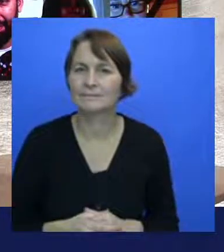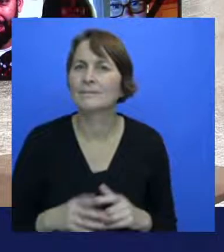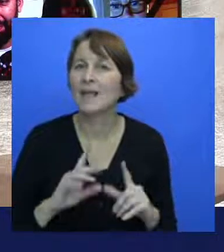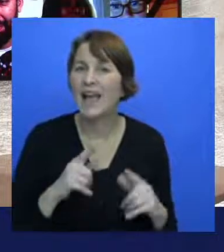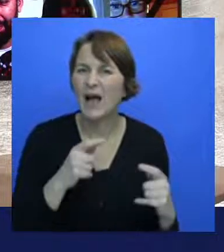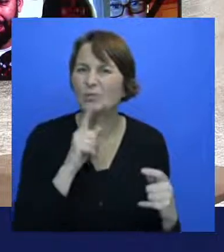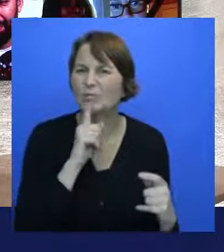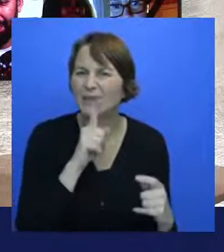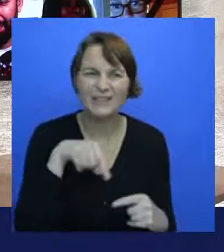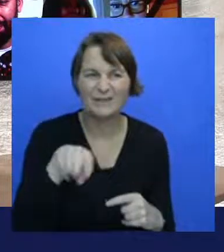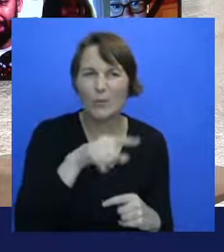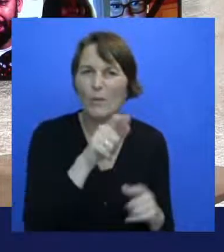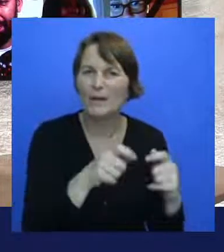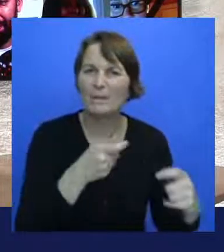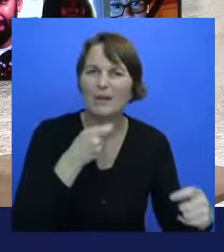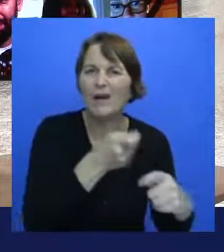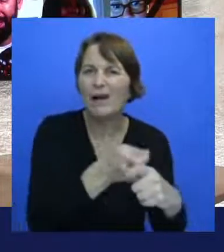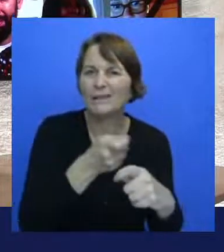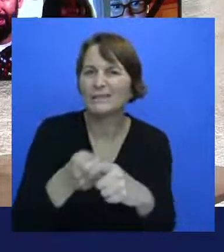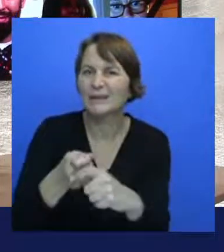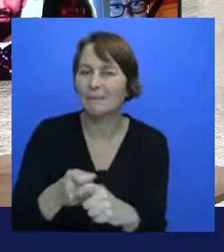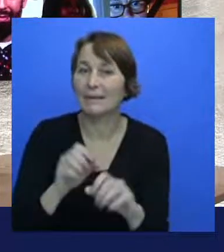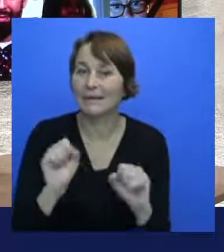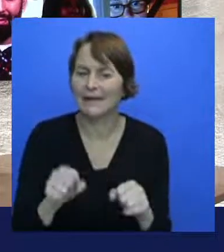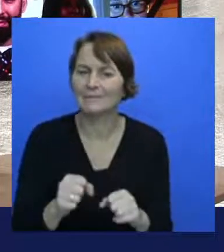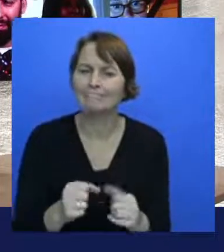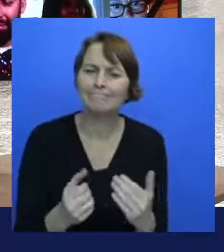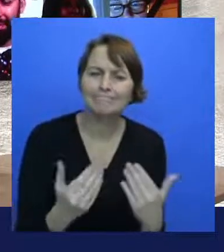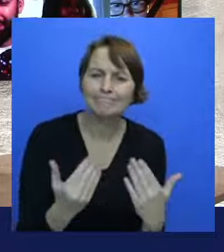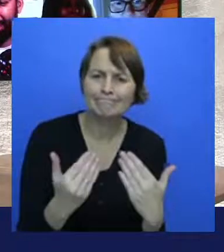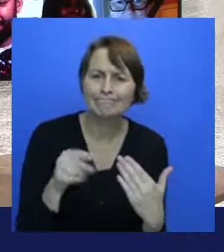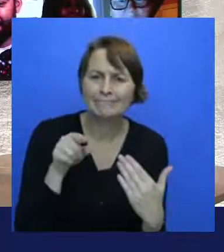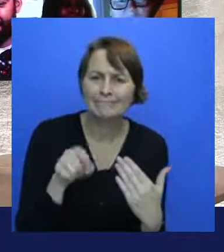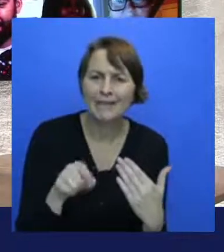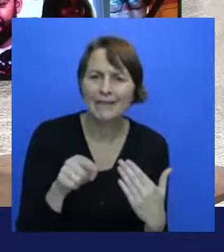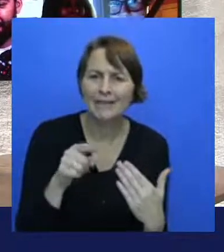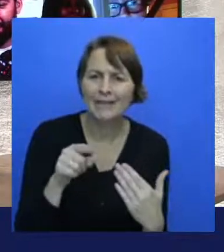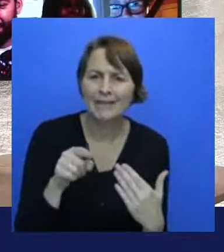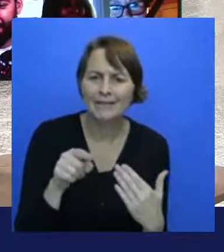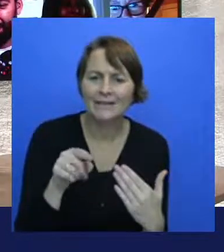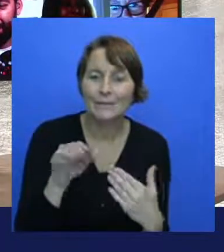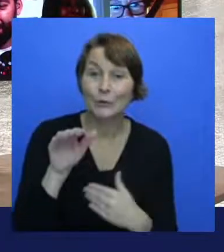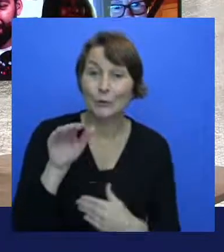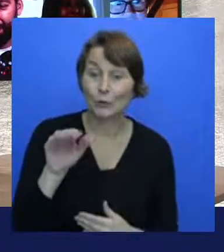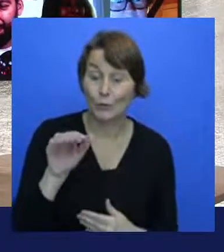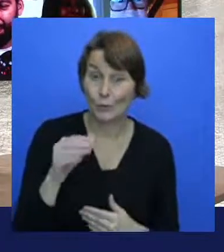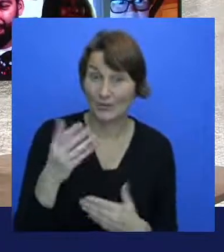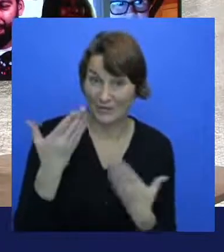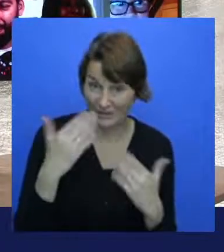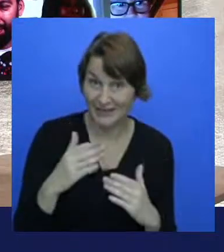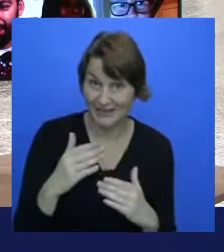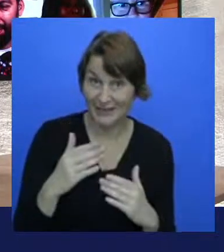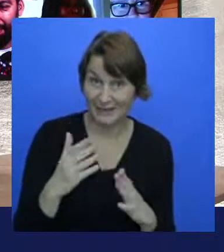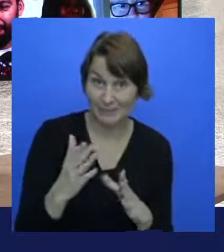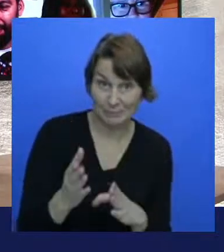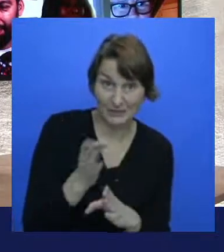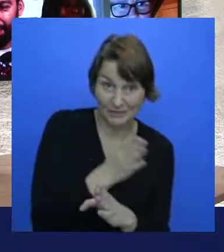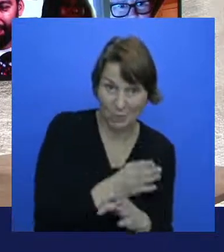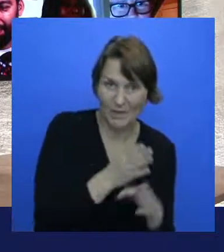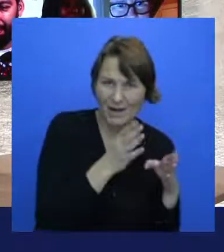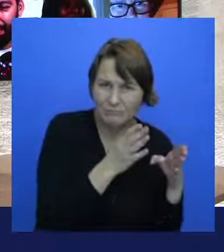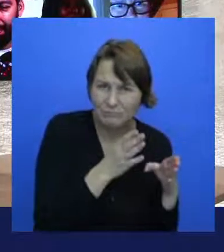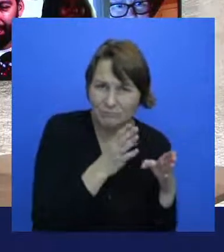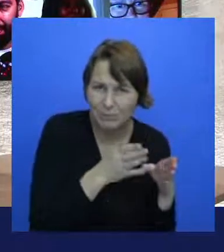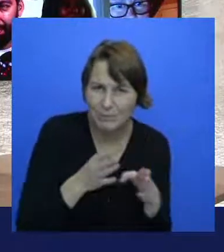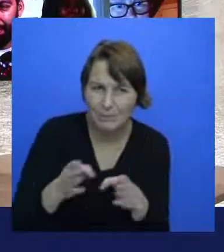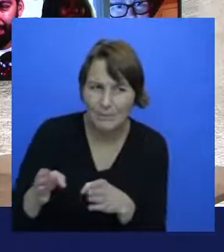can you tell us a little bit about anomaly detection? I believe you prepared something for us. We had a little bit of a chat about